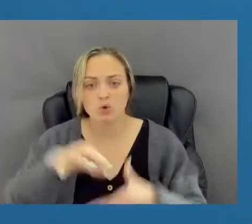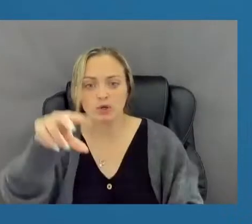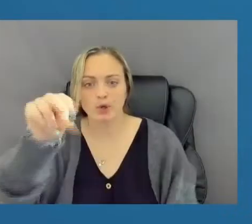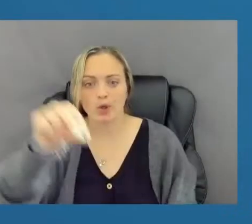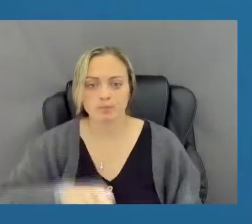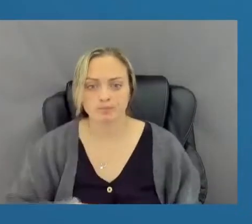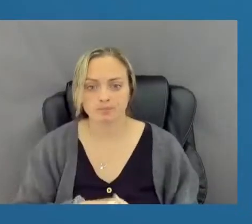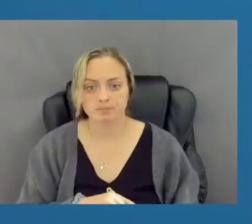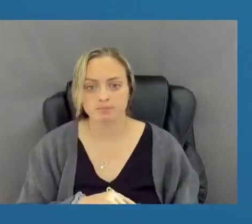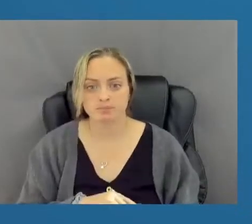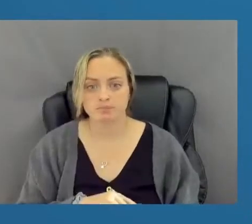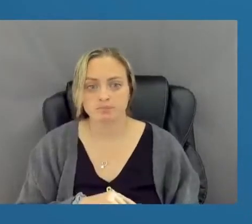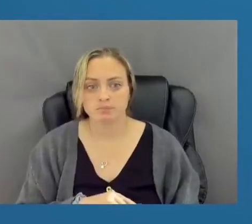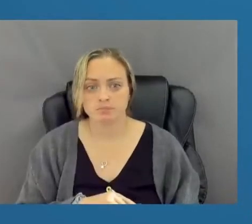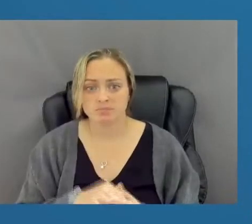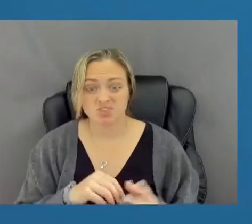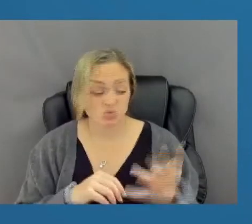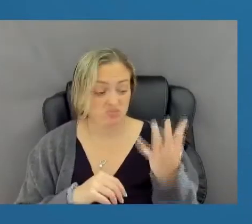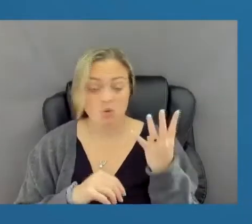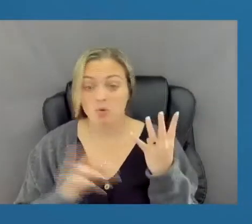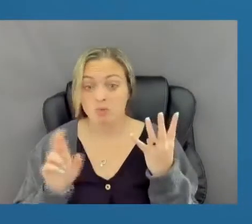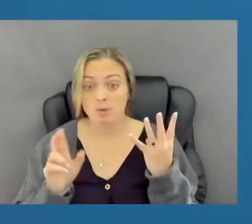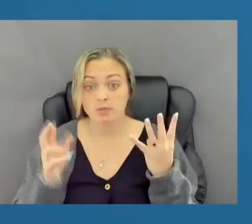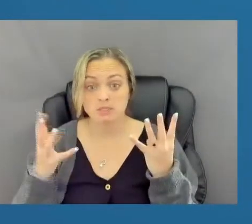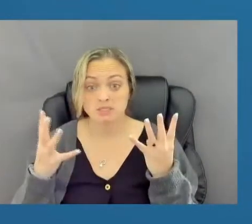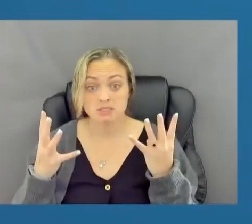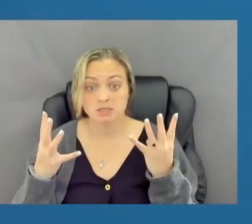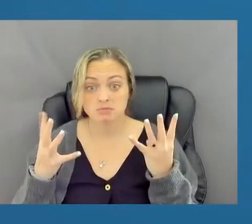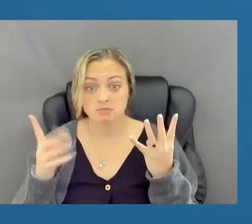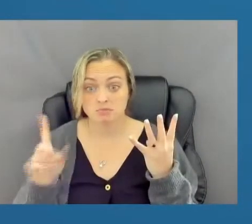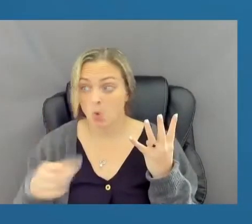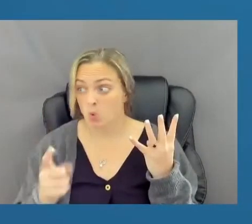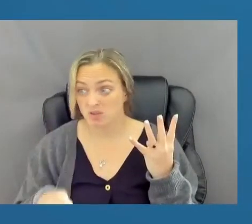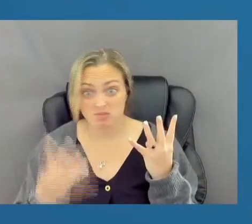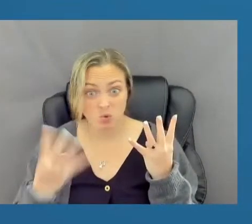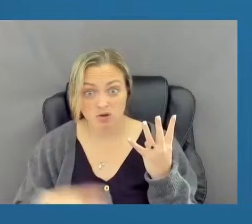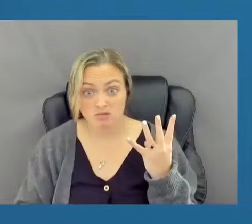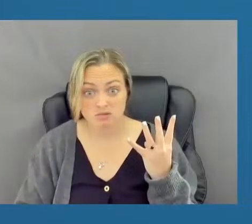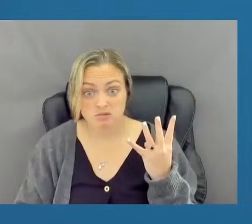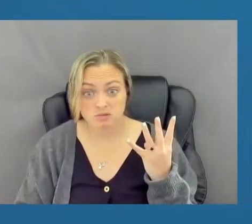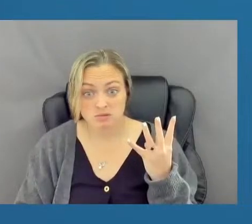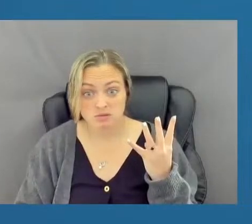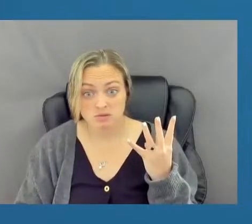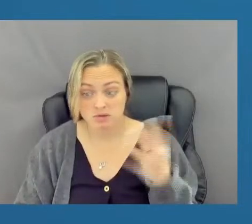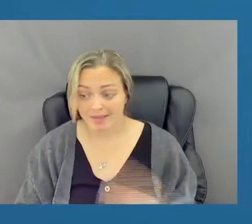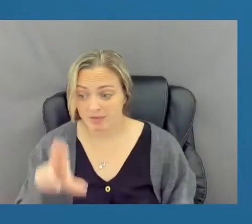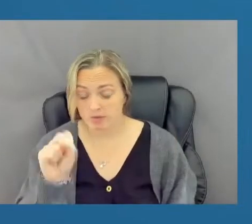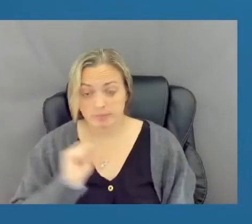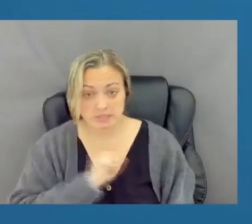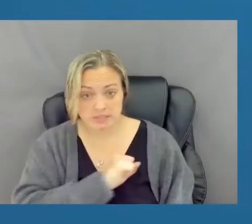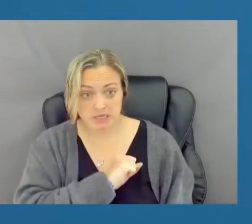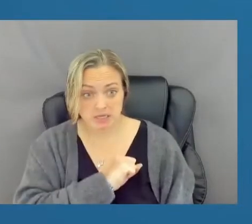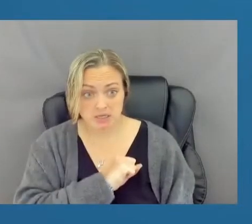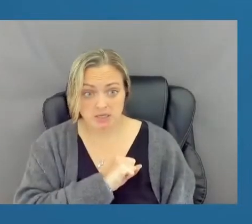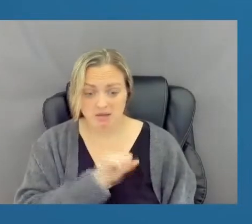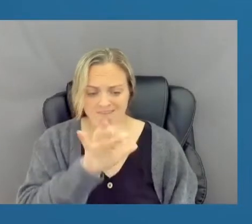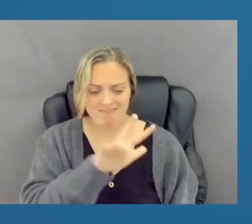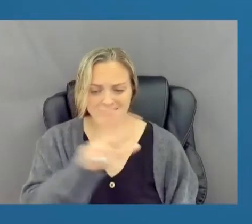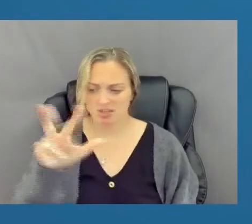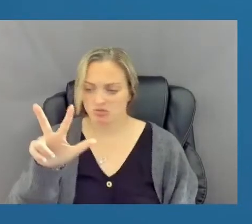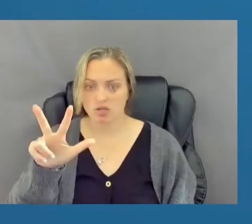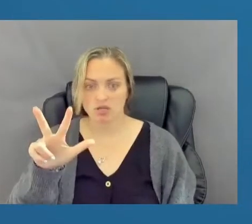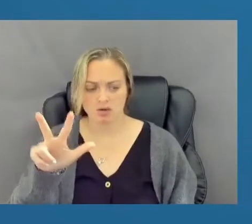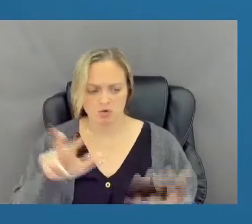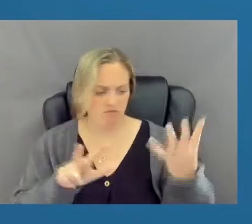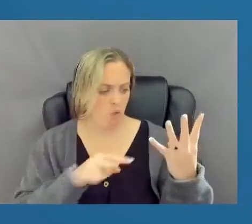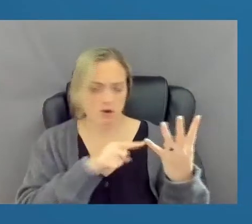calling on just 4. All we need is 4 Republicans in the United States Senate. There are 53. All